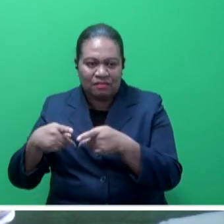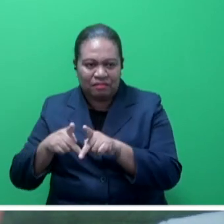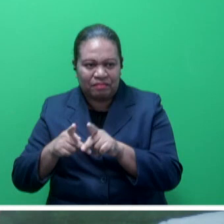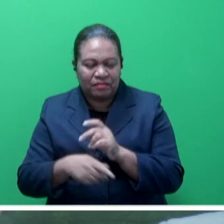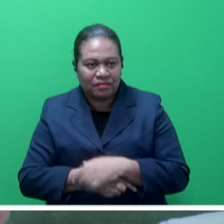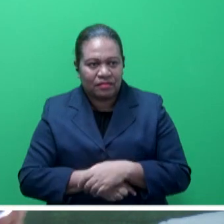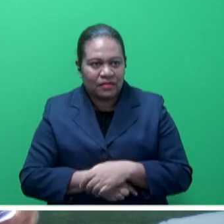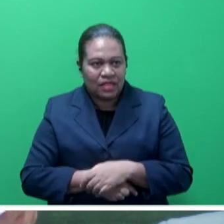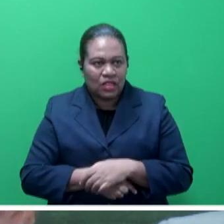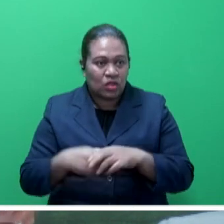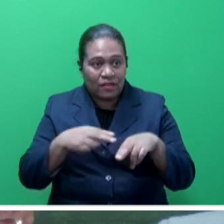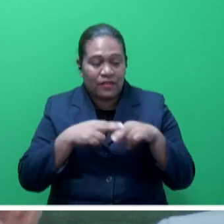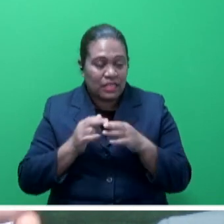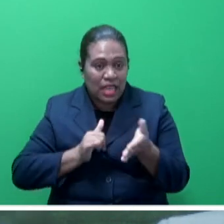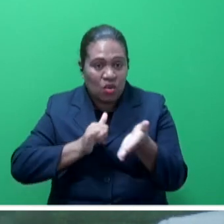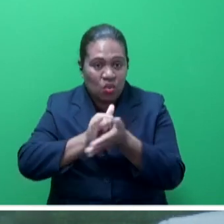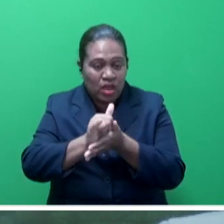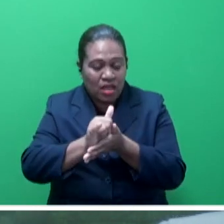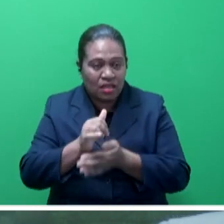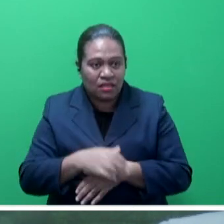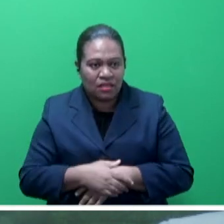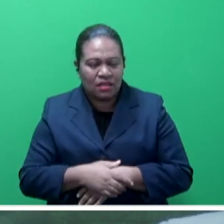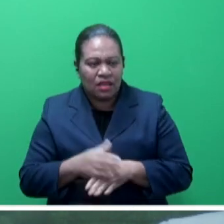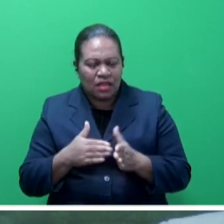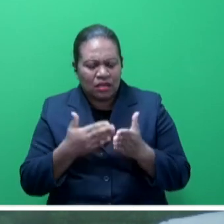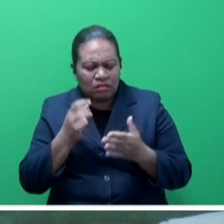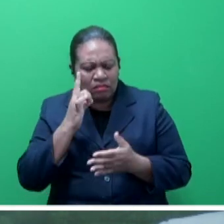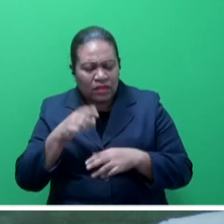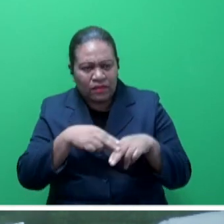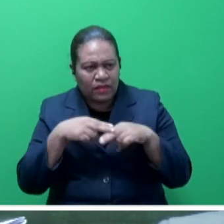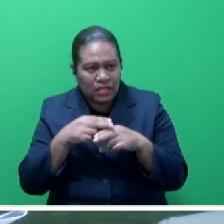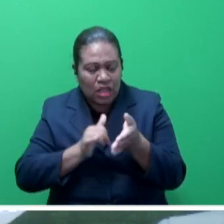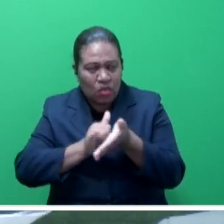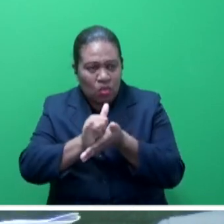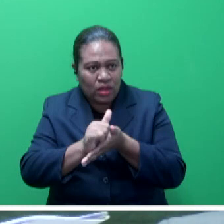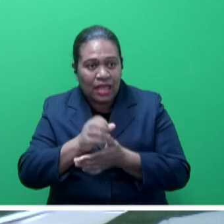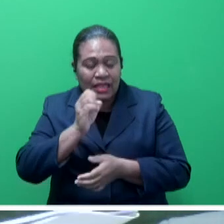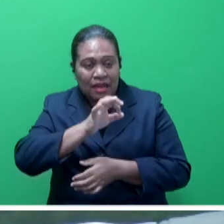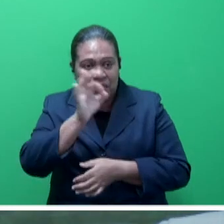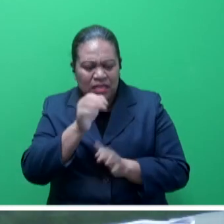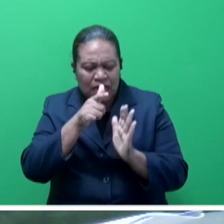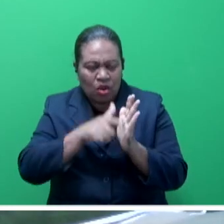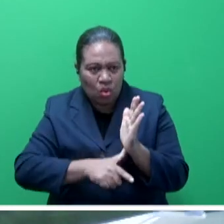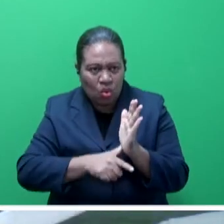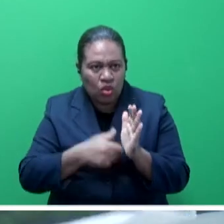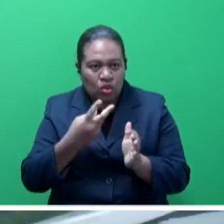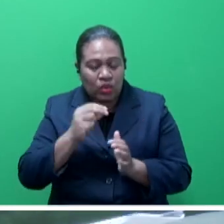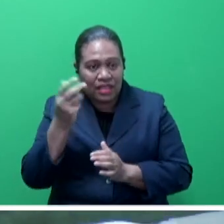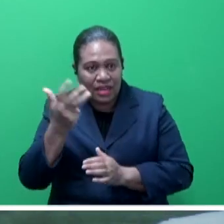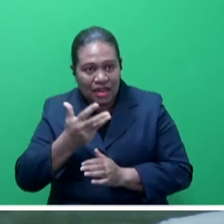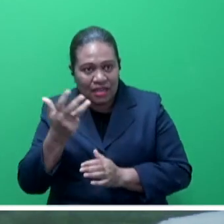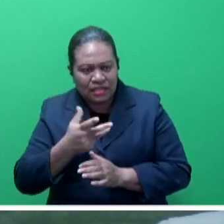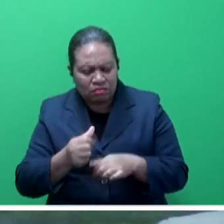Regarding Fiji Airways, sir, travel bookings look greatly optimistic for Fiji Airways, which is about 10% lower than the levels in 2019, which is actually